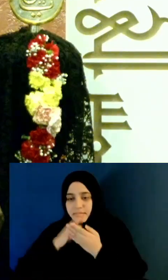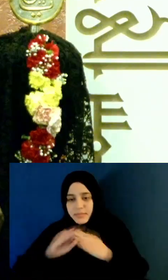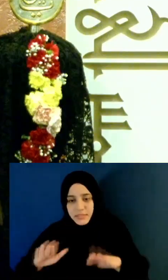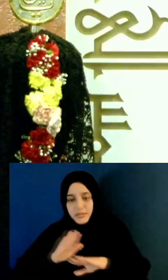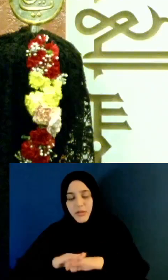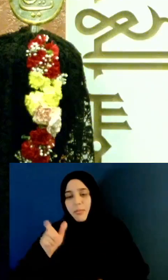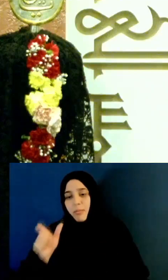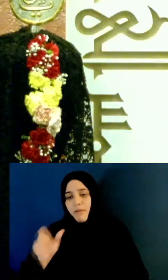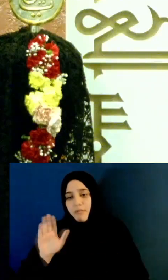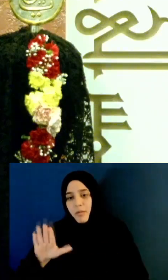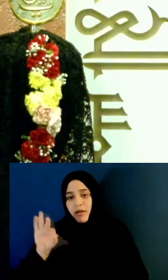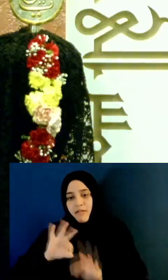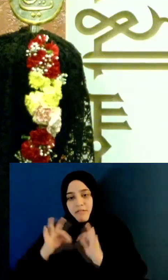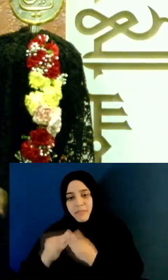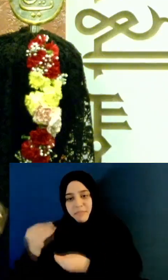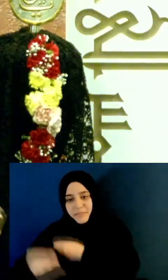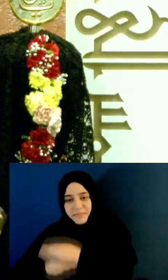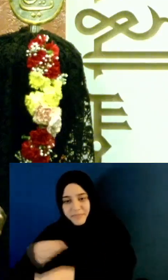Ya Ali.